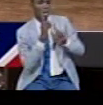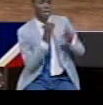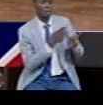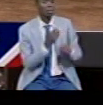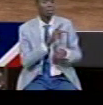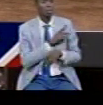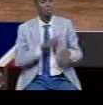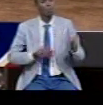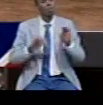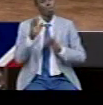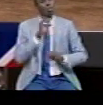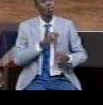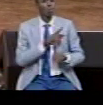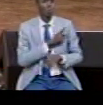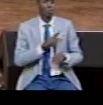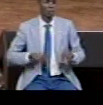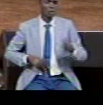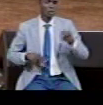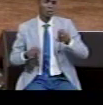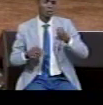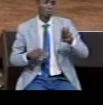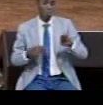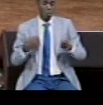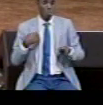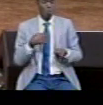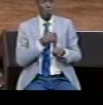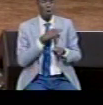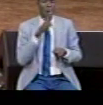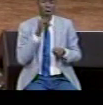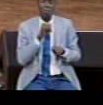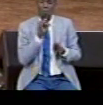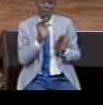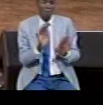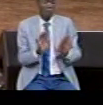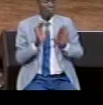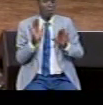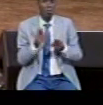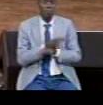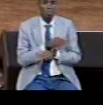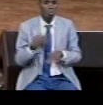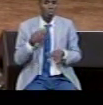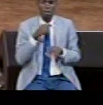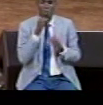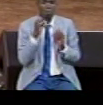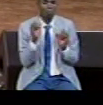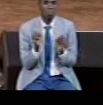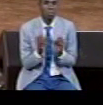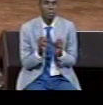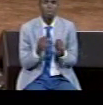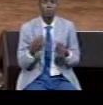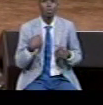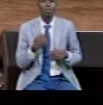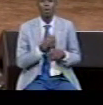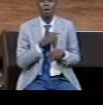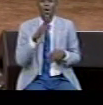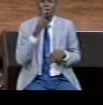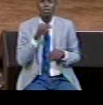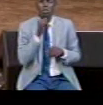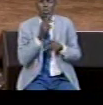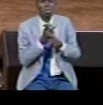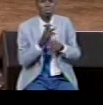of Nebuchadnezzar, we are not careful. We're not fearful, we're not fretting, we're